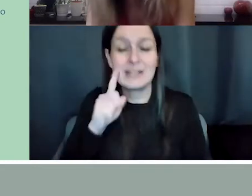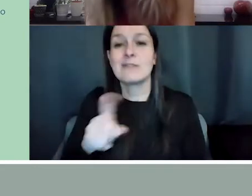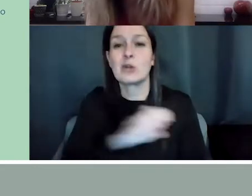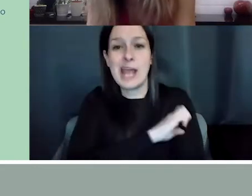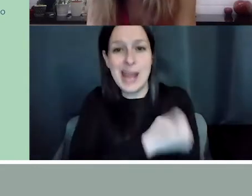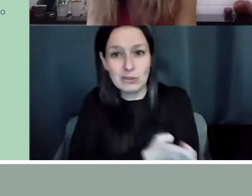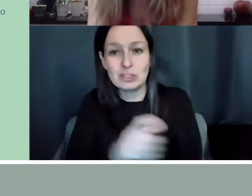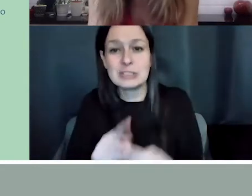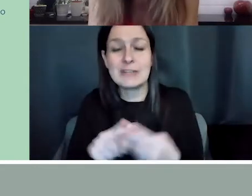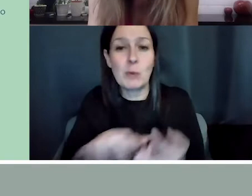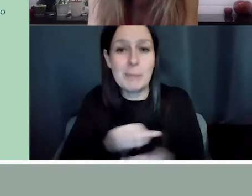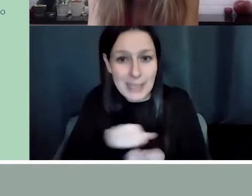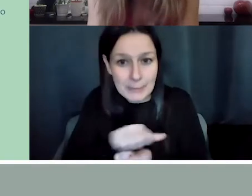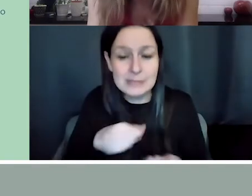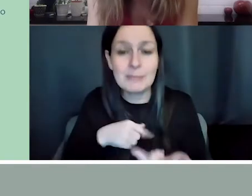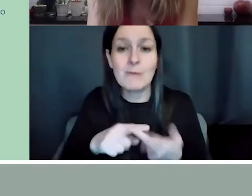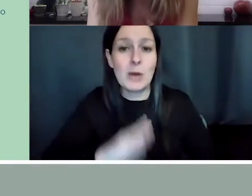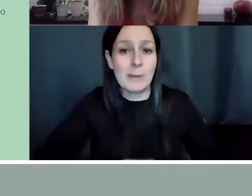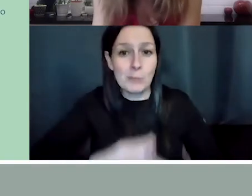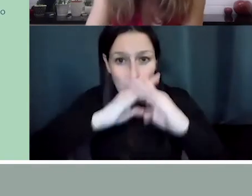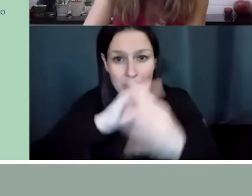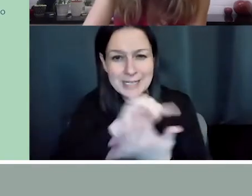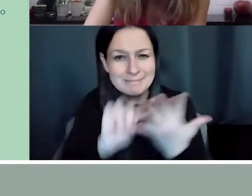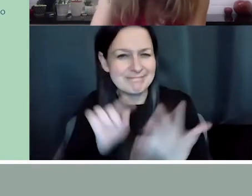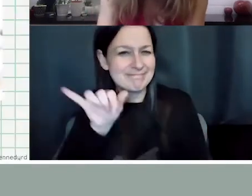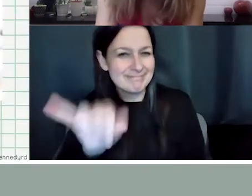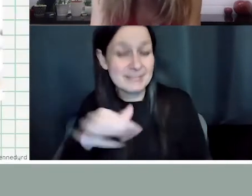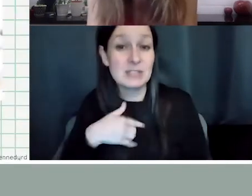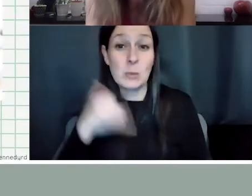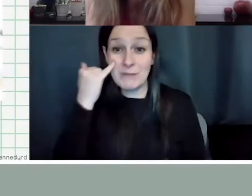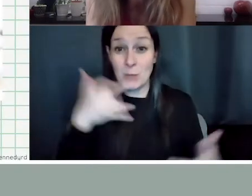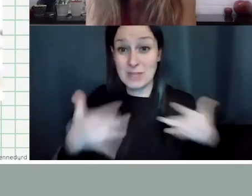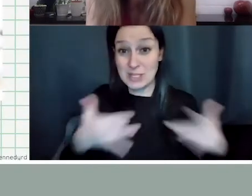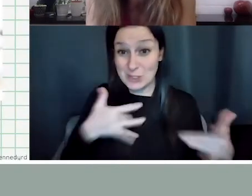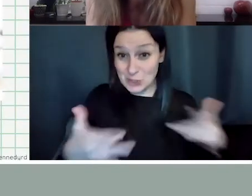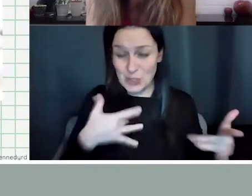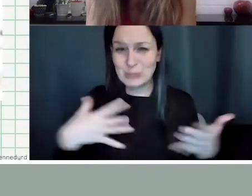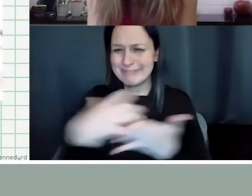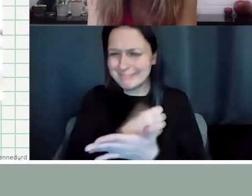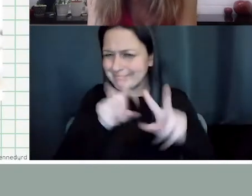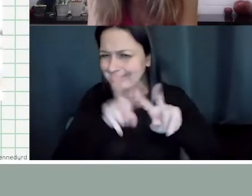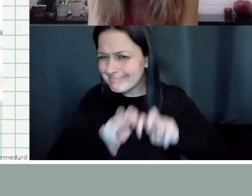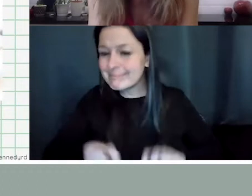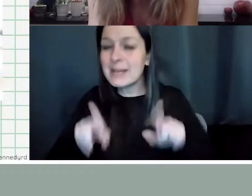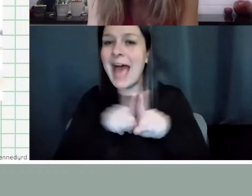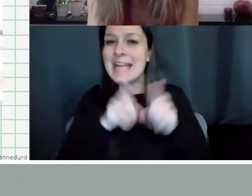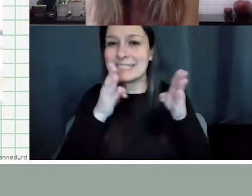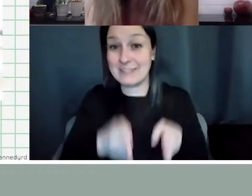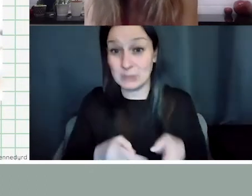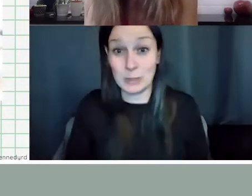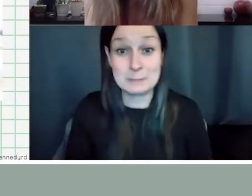for metabolism, for immunity. And so again, if you have concerns, we want to take a closer look as an